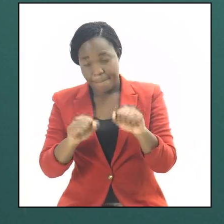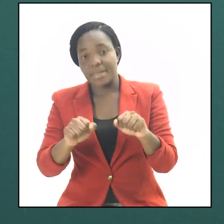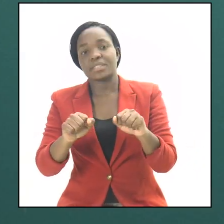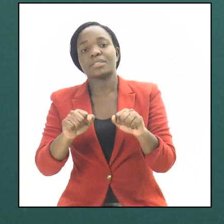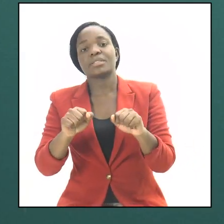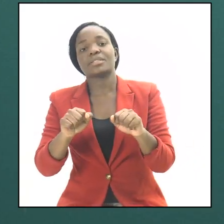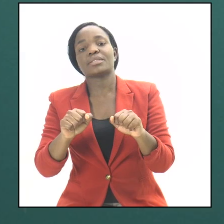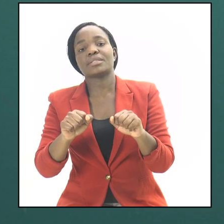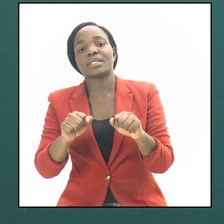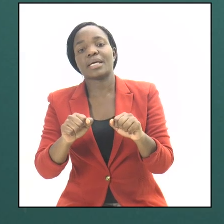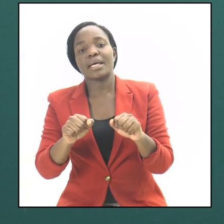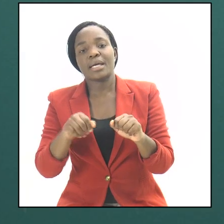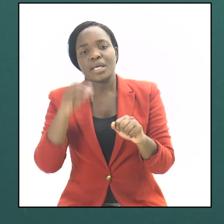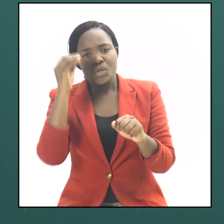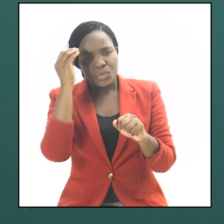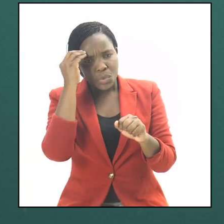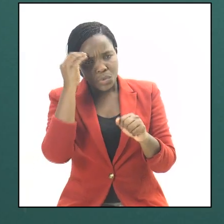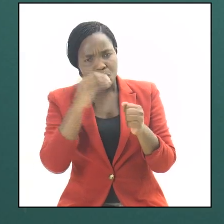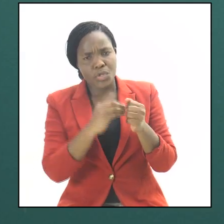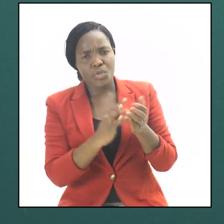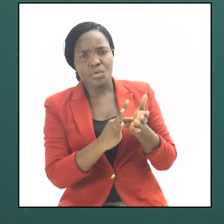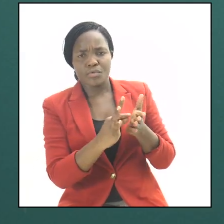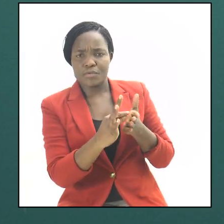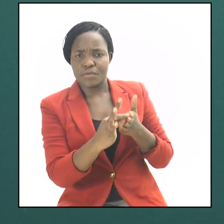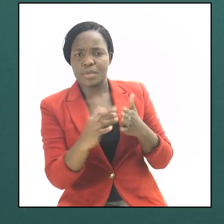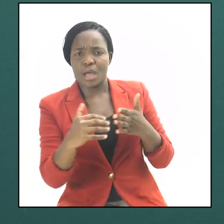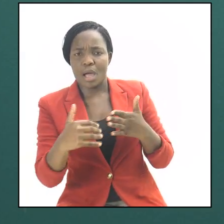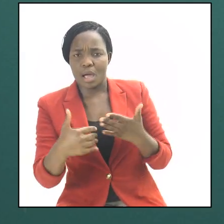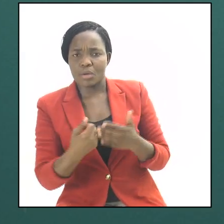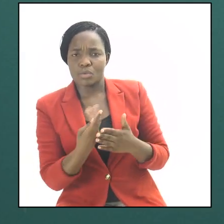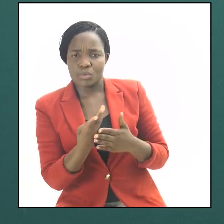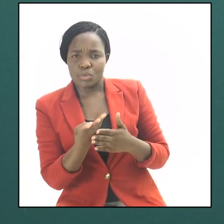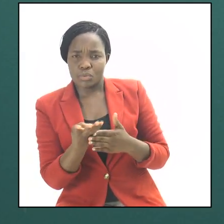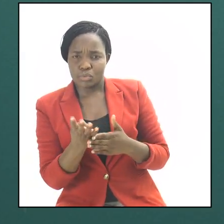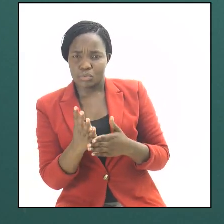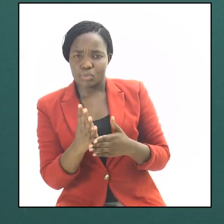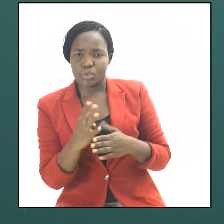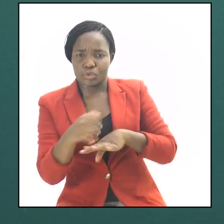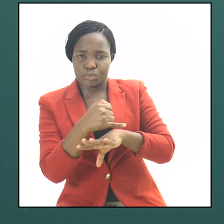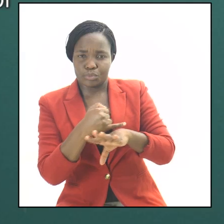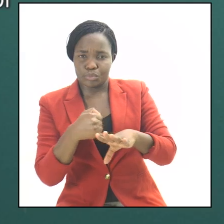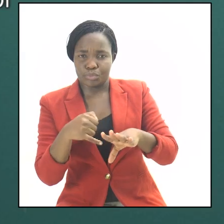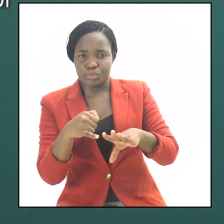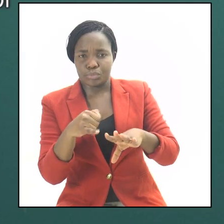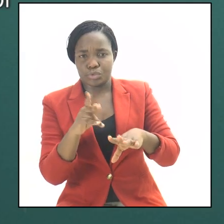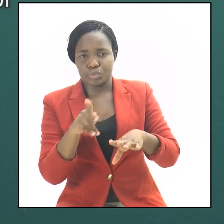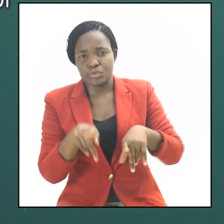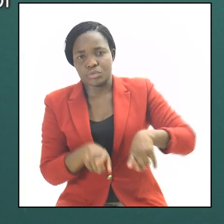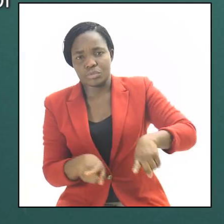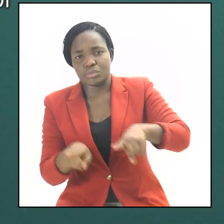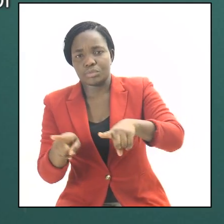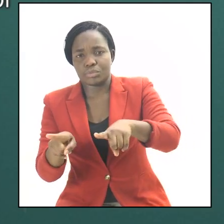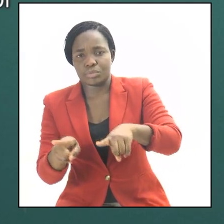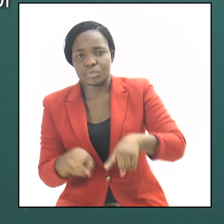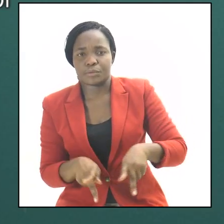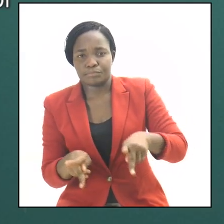to derive the formulae for calculating area and perimeter of a parallelogram, and